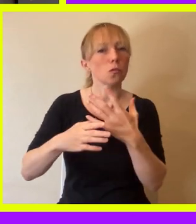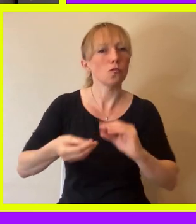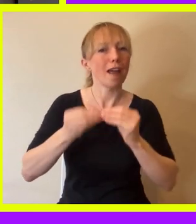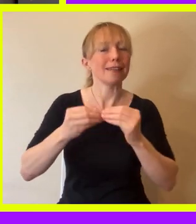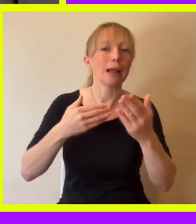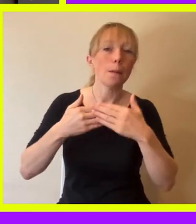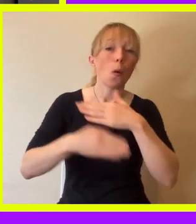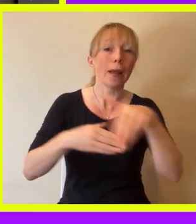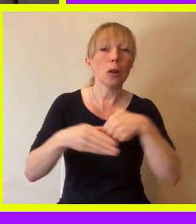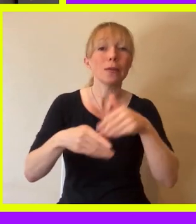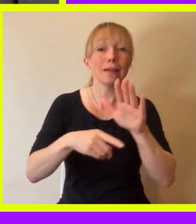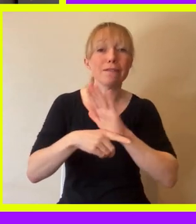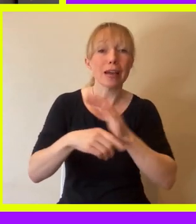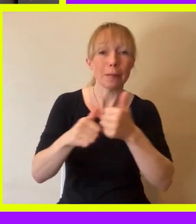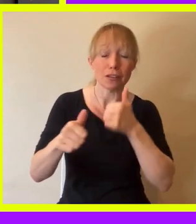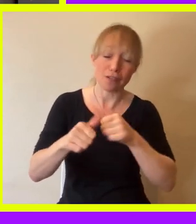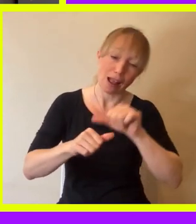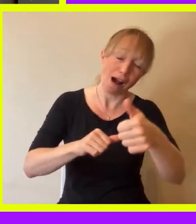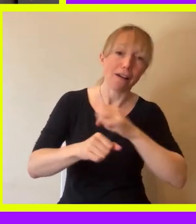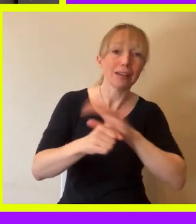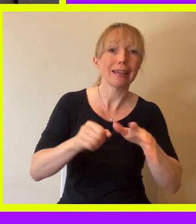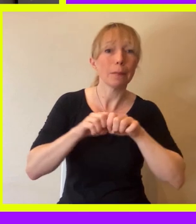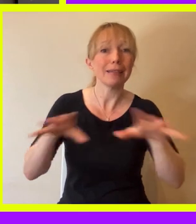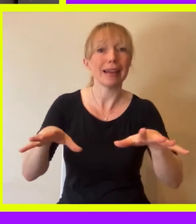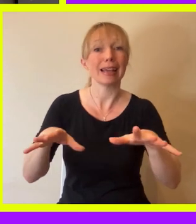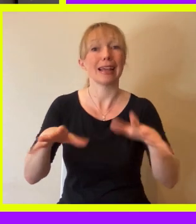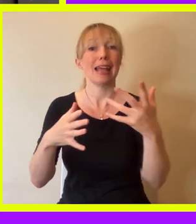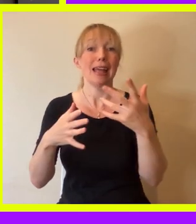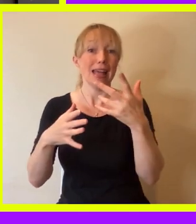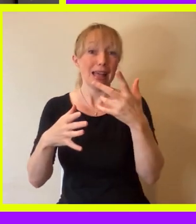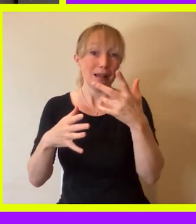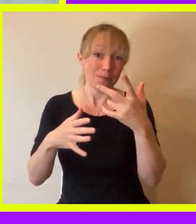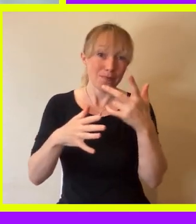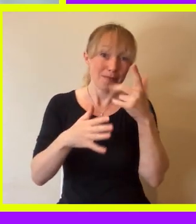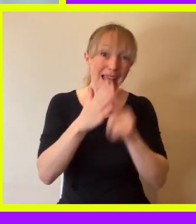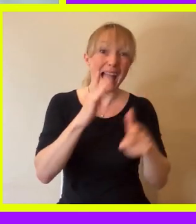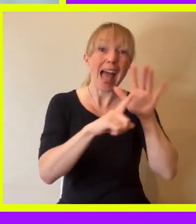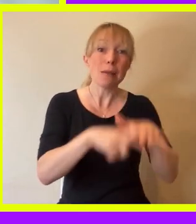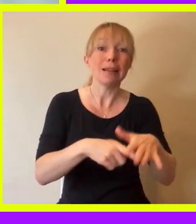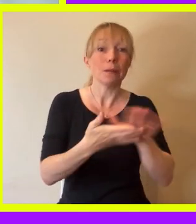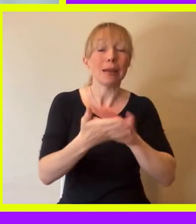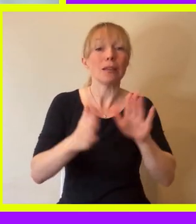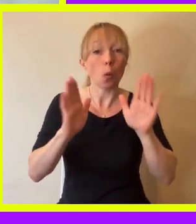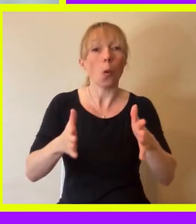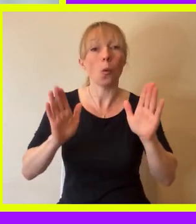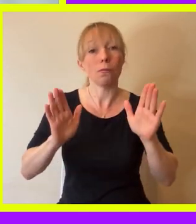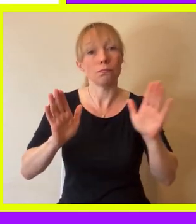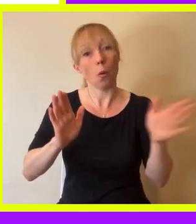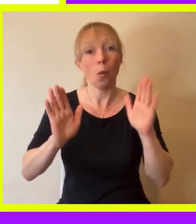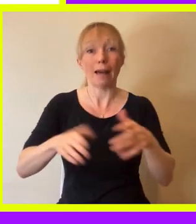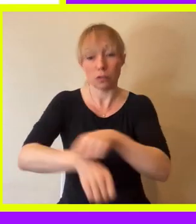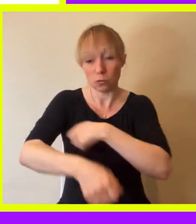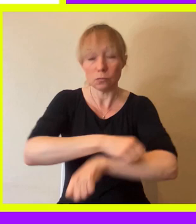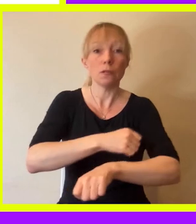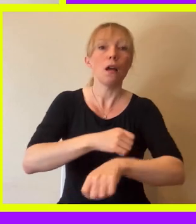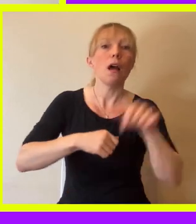because ableism requires us all to take action, to press reset. You've got to press reset.